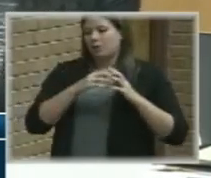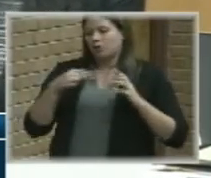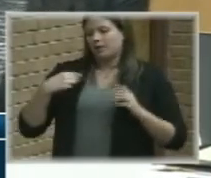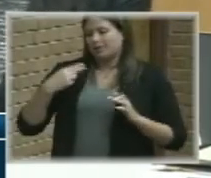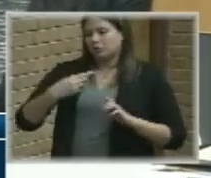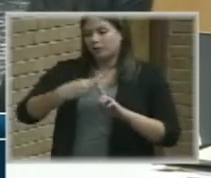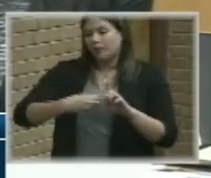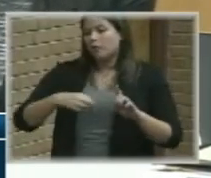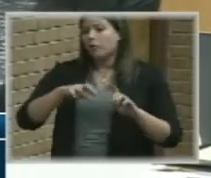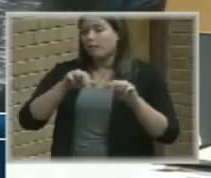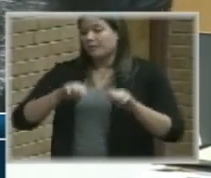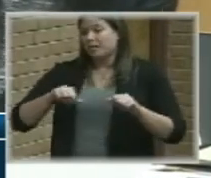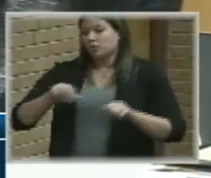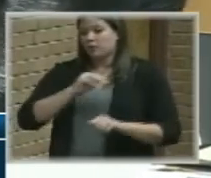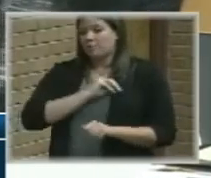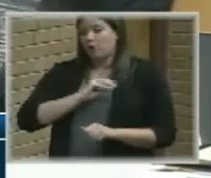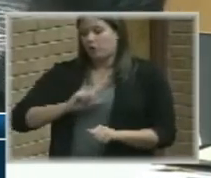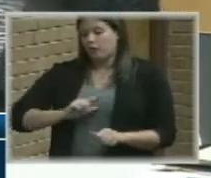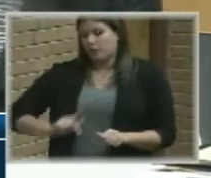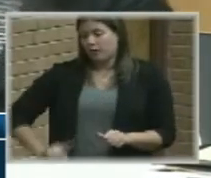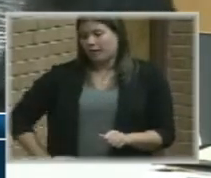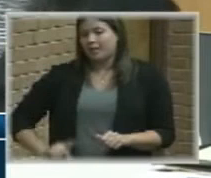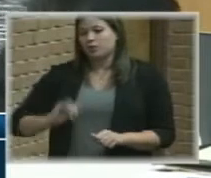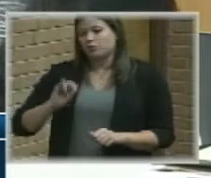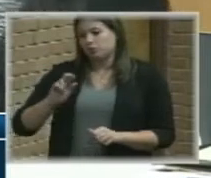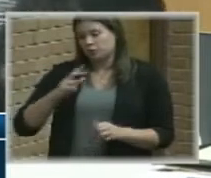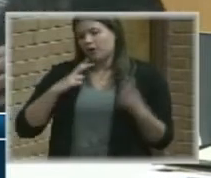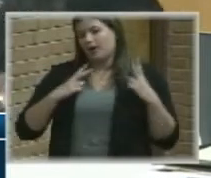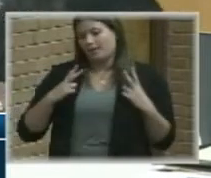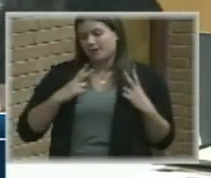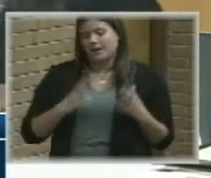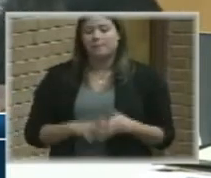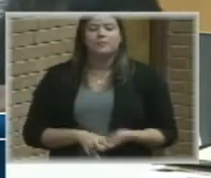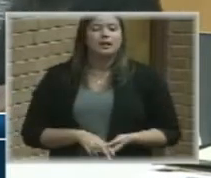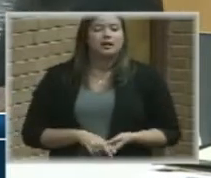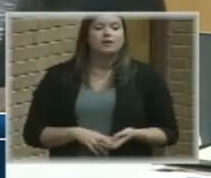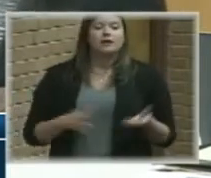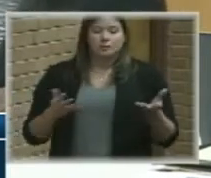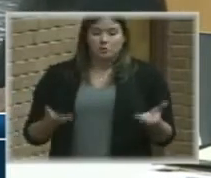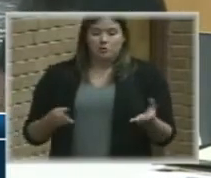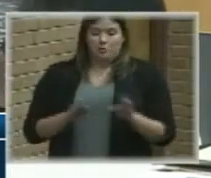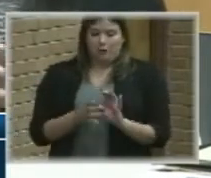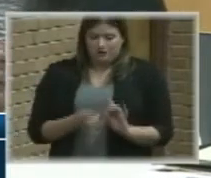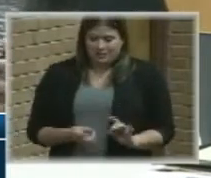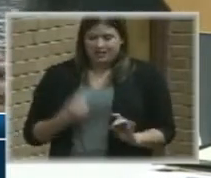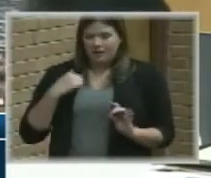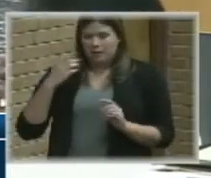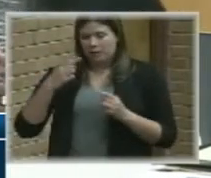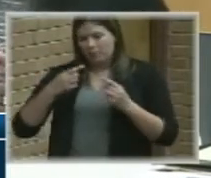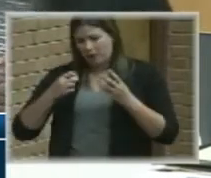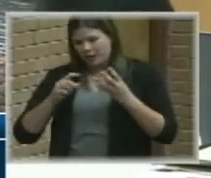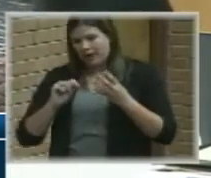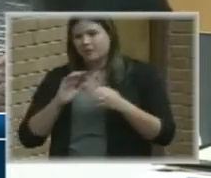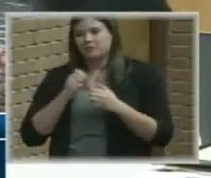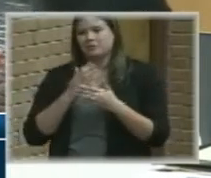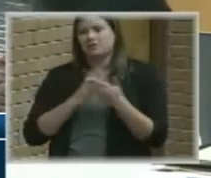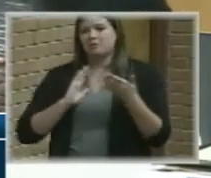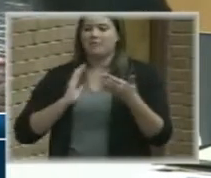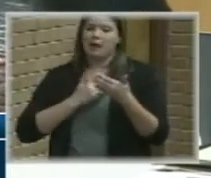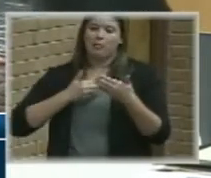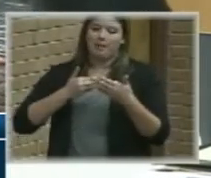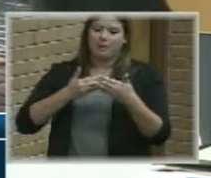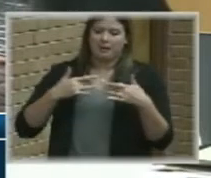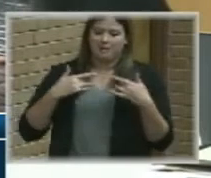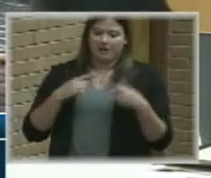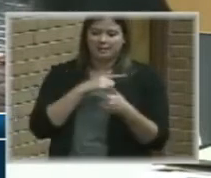potentially Martin Luther King Jr. holiday. In closing, I'll just highlight some of our upcoming events.